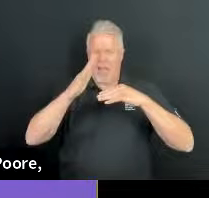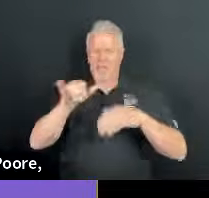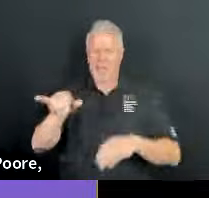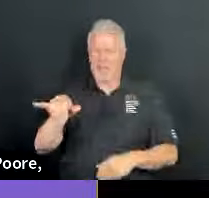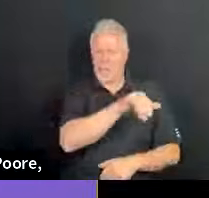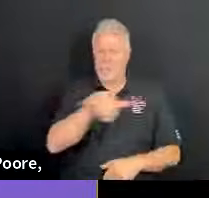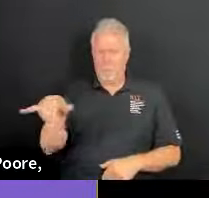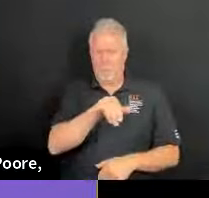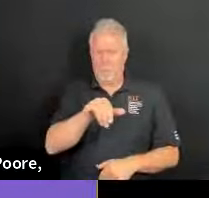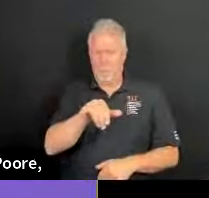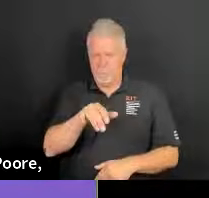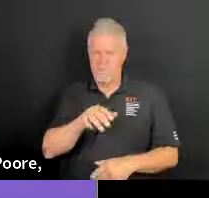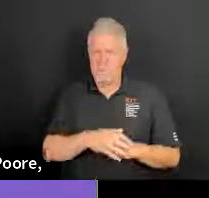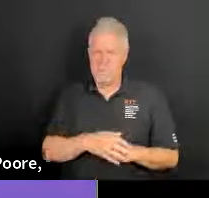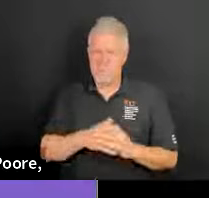demographics